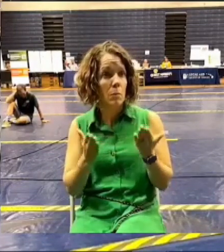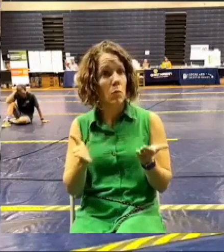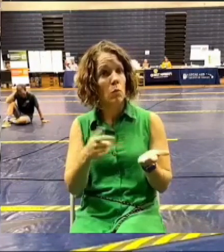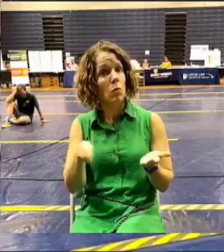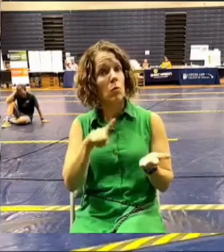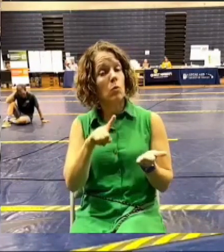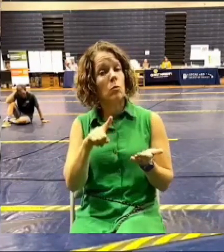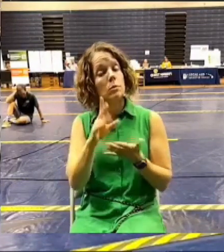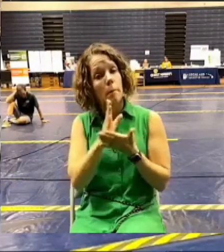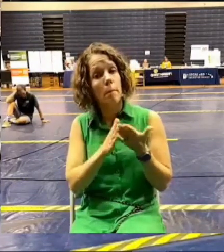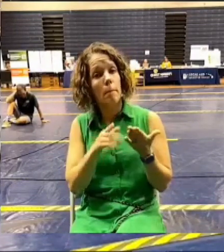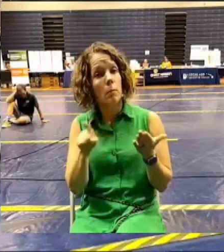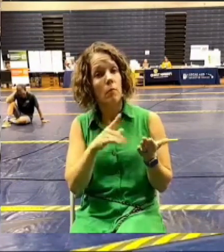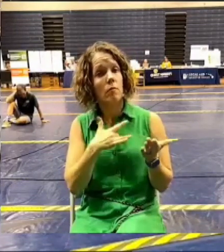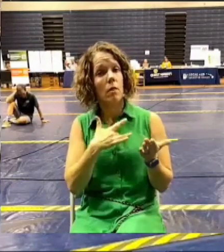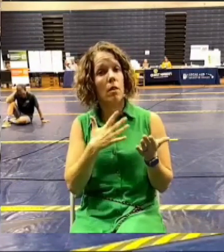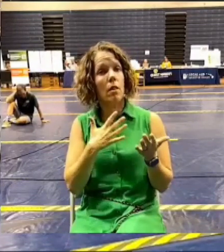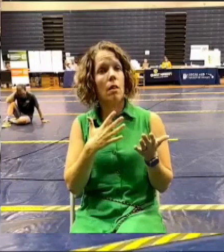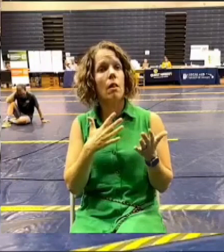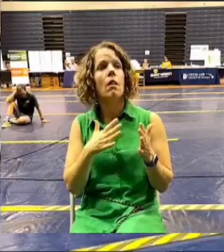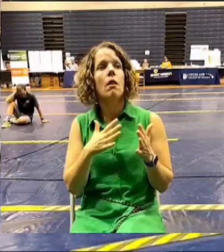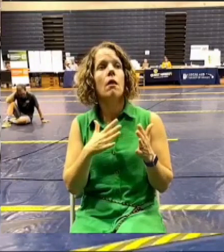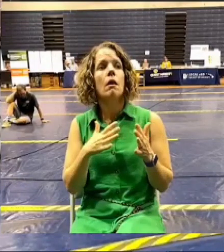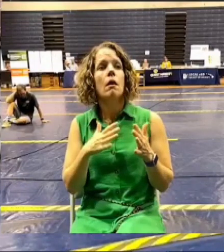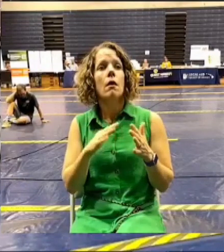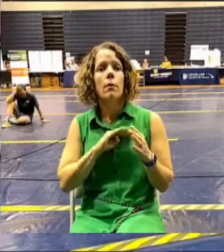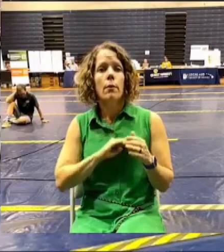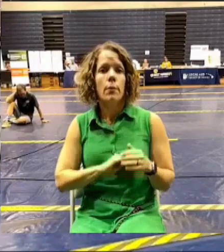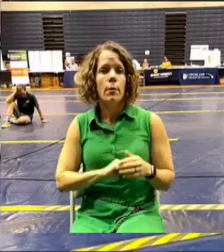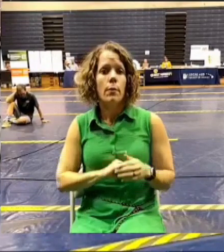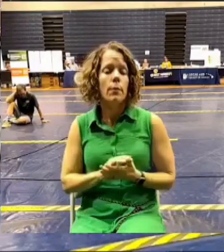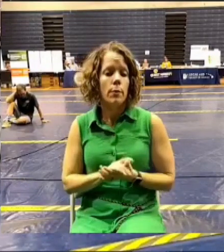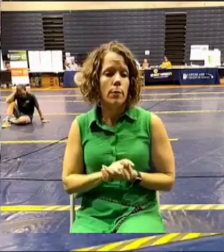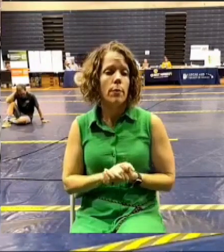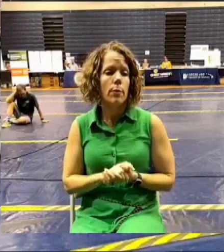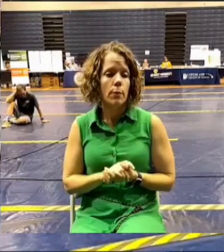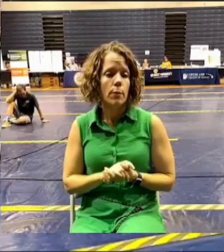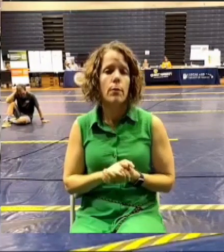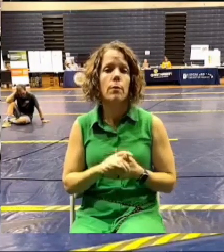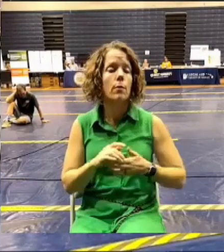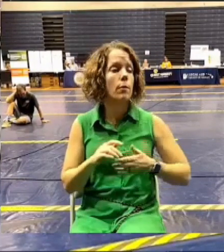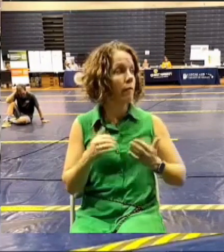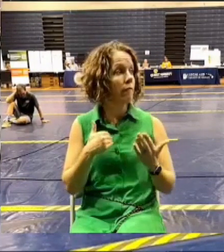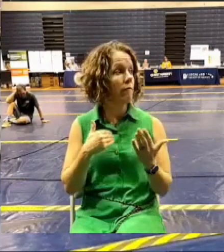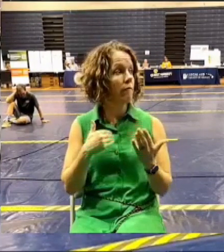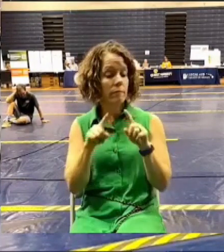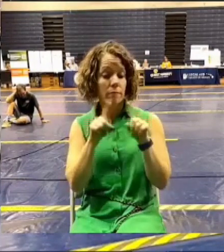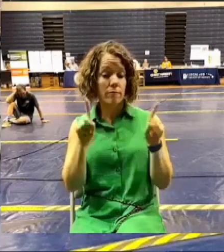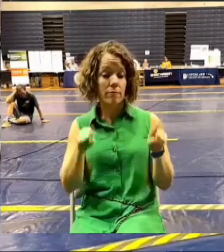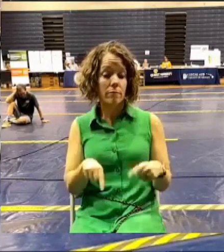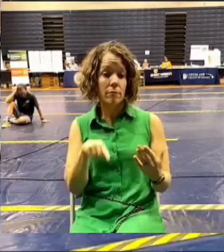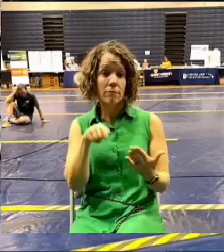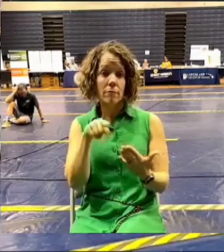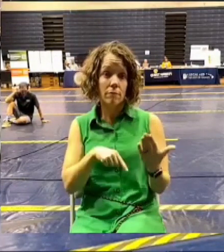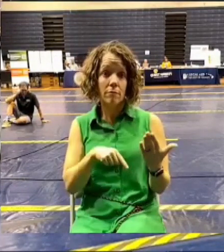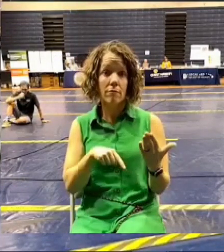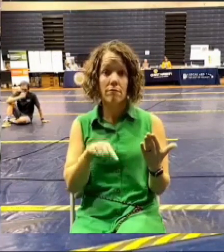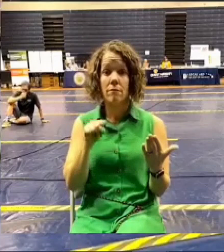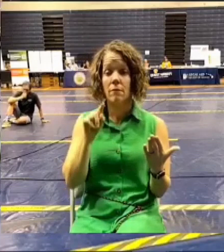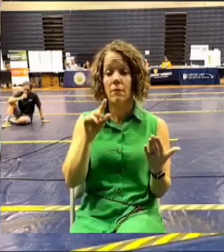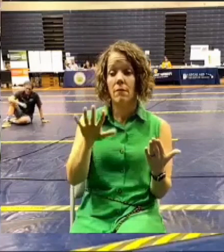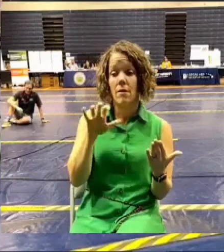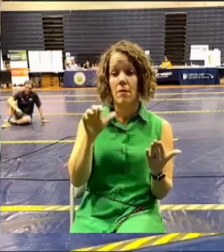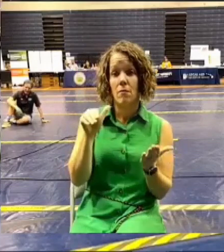interim housing project list, total interim housing MOU, we have 500 million.